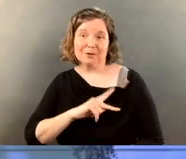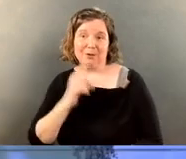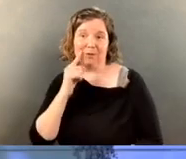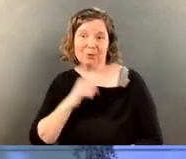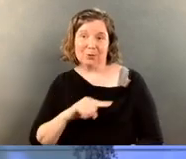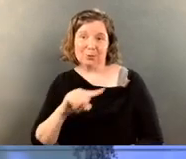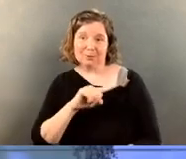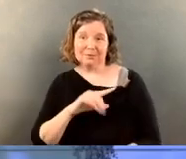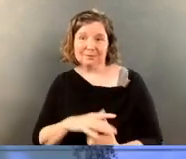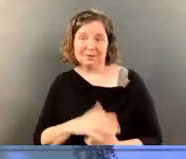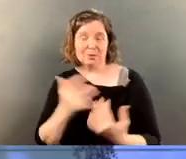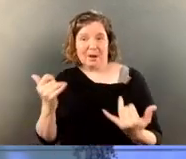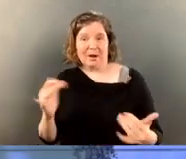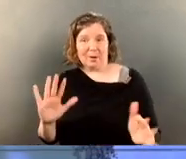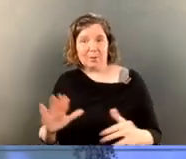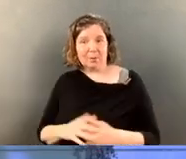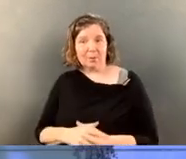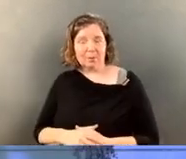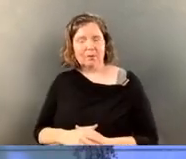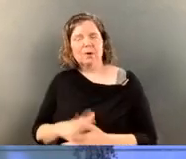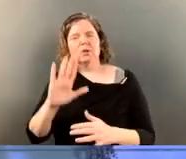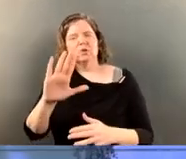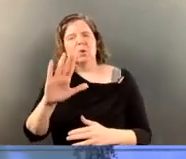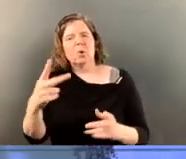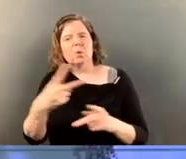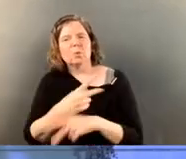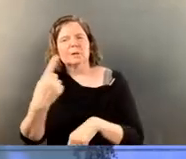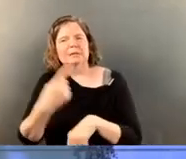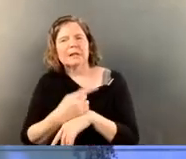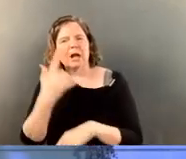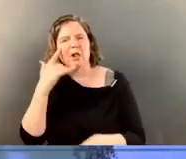you right now. What's your worst day?